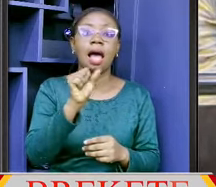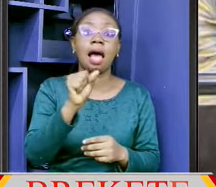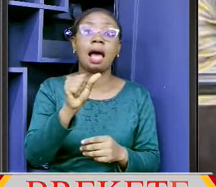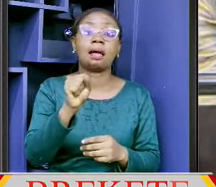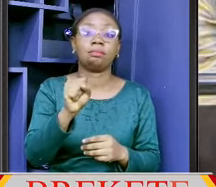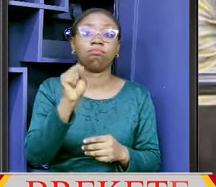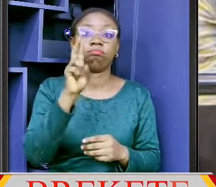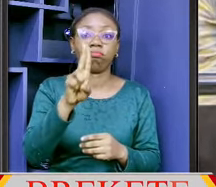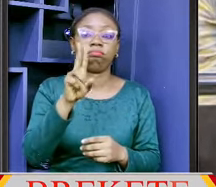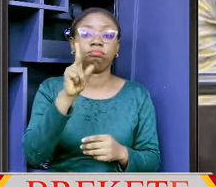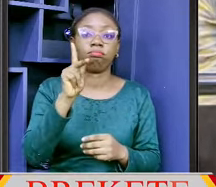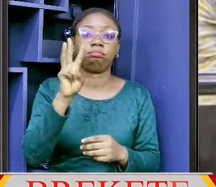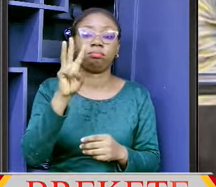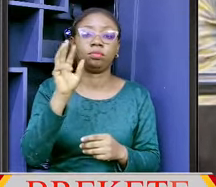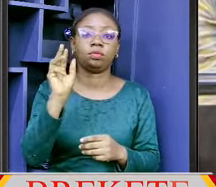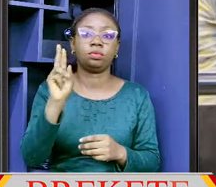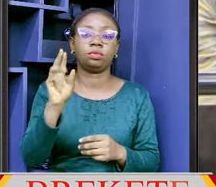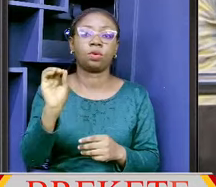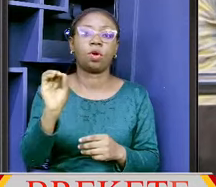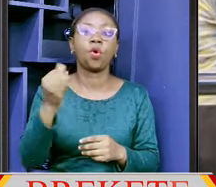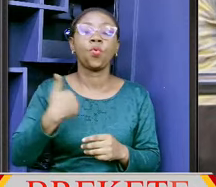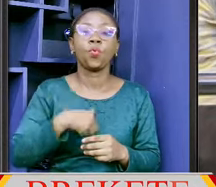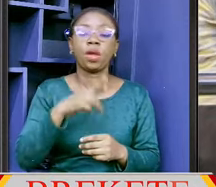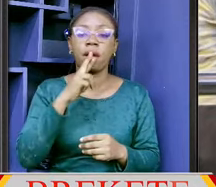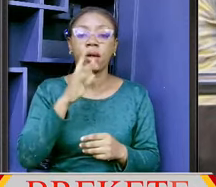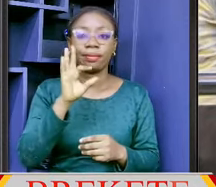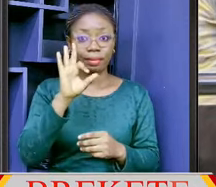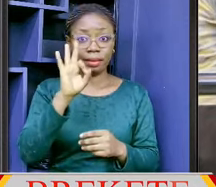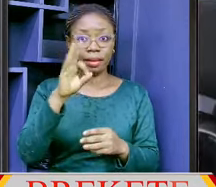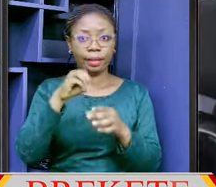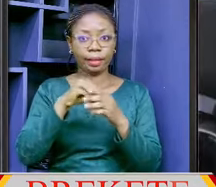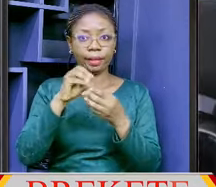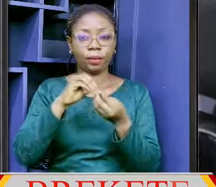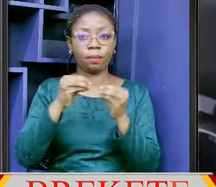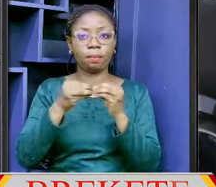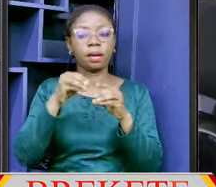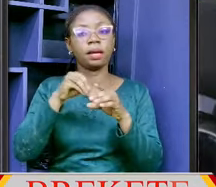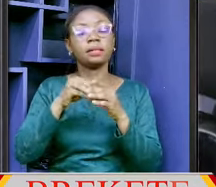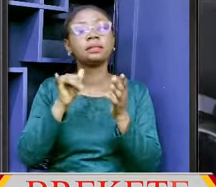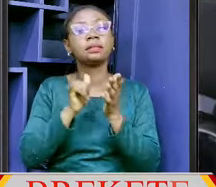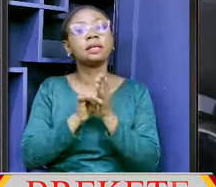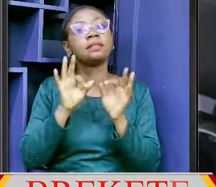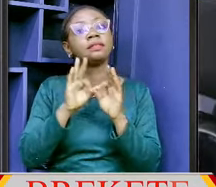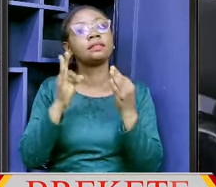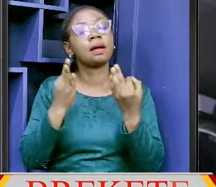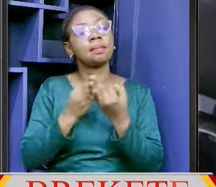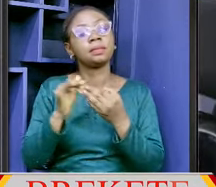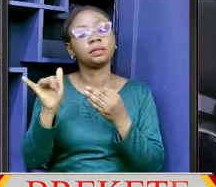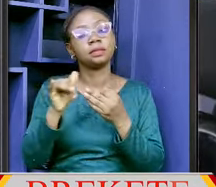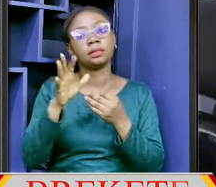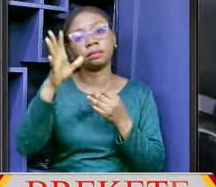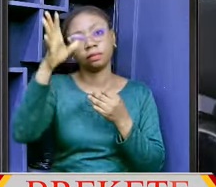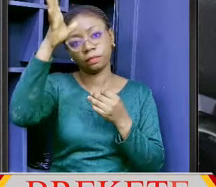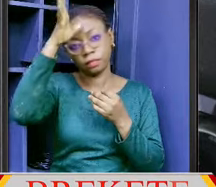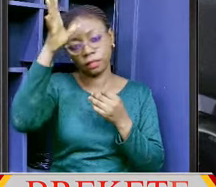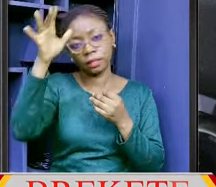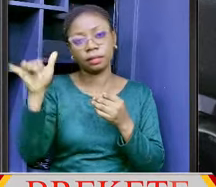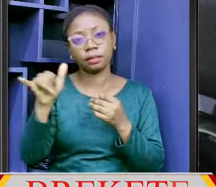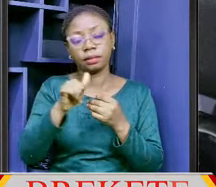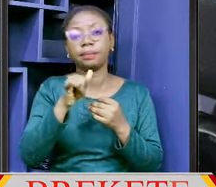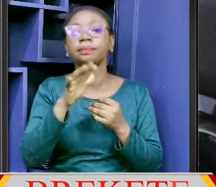We are 9 in numbers in that family. The same father, the same mother? The same father, the same